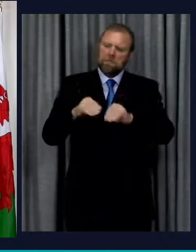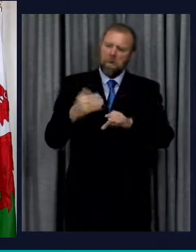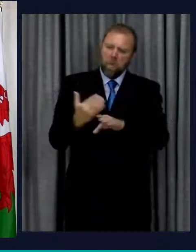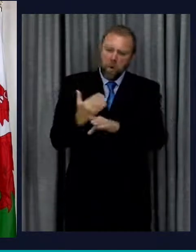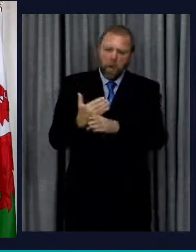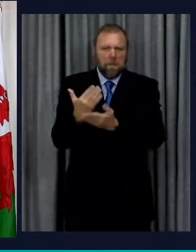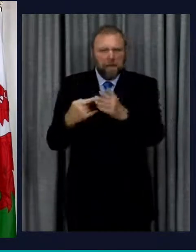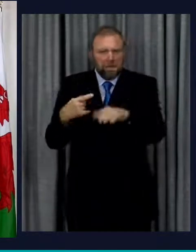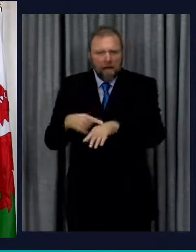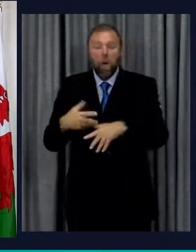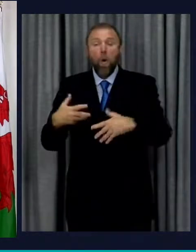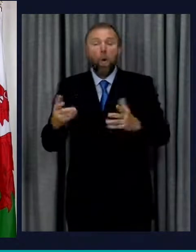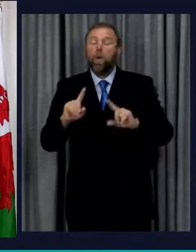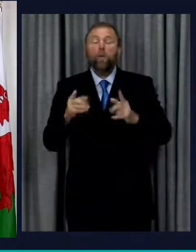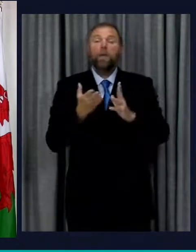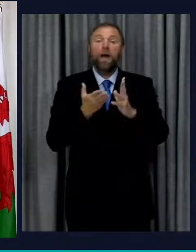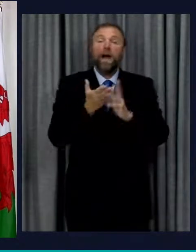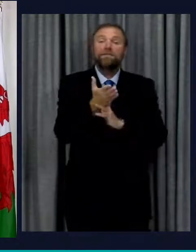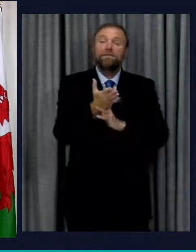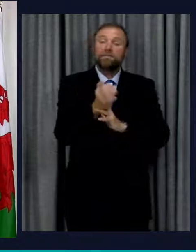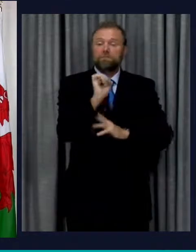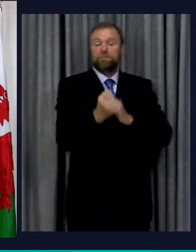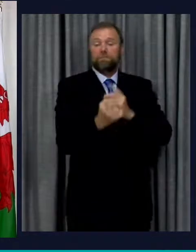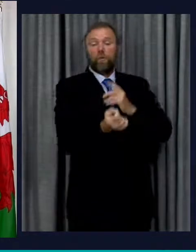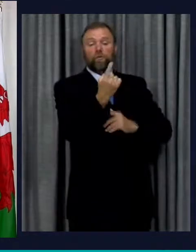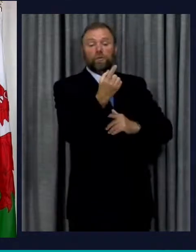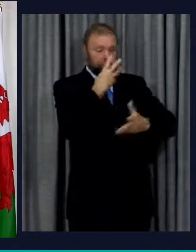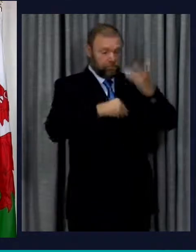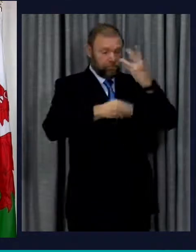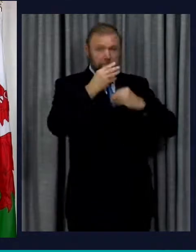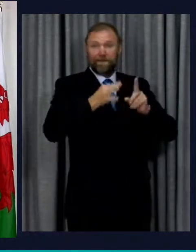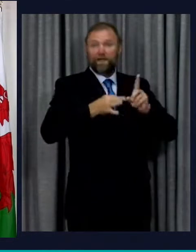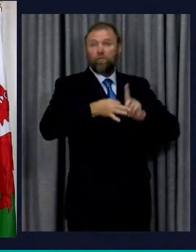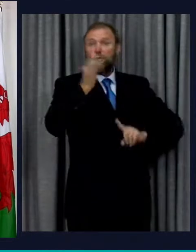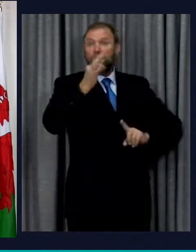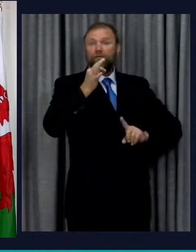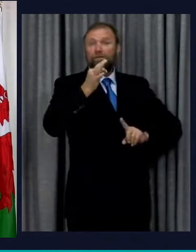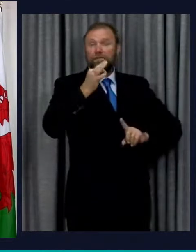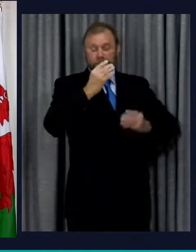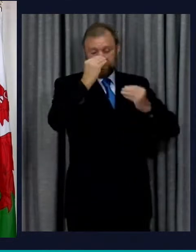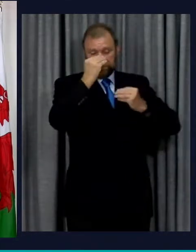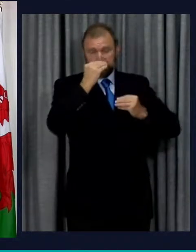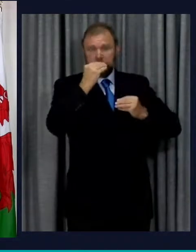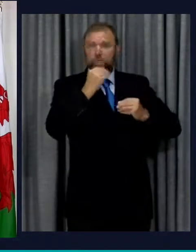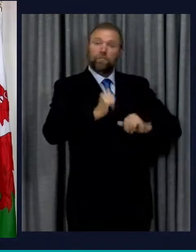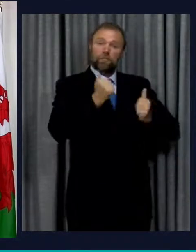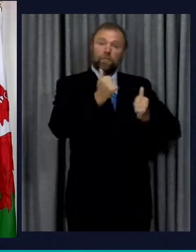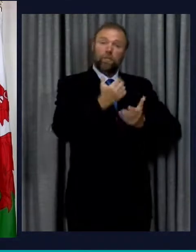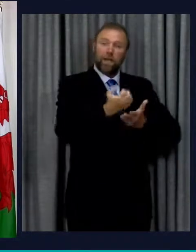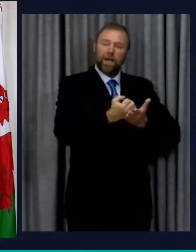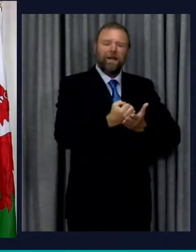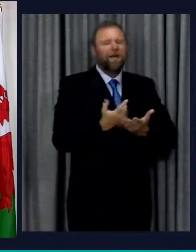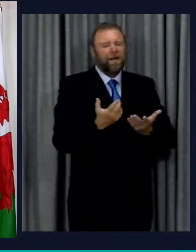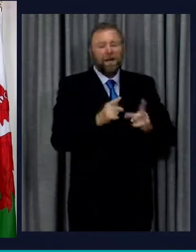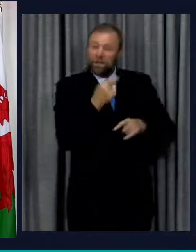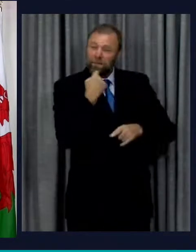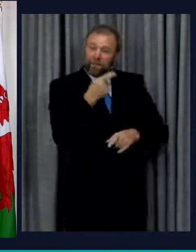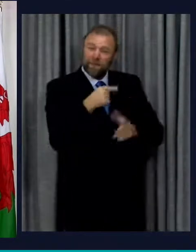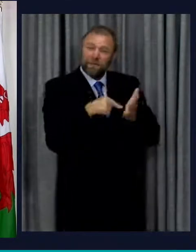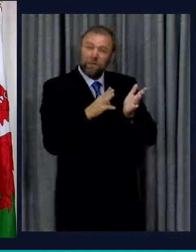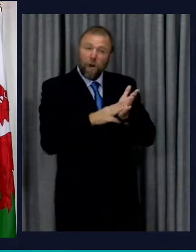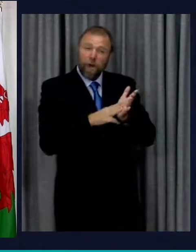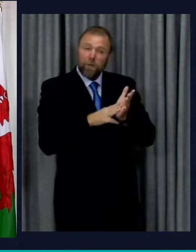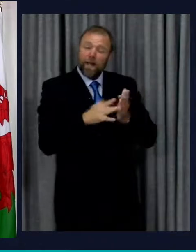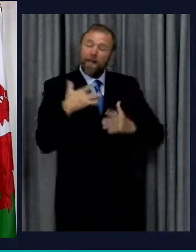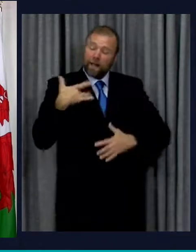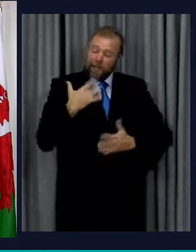access opportunities to improve their ability to access good, well-paid work as well. But as you say, Tom, life very much